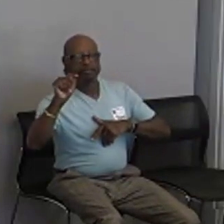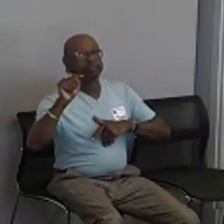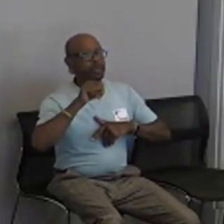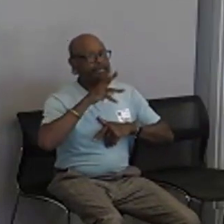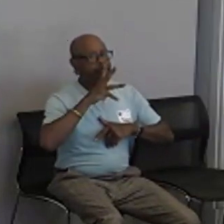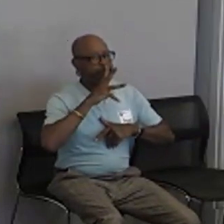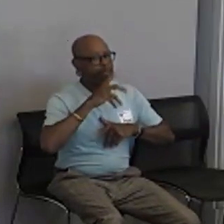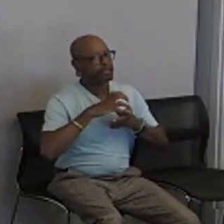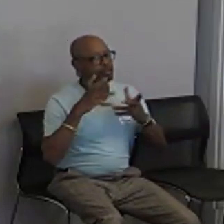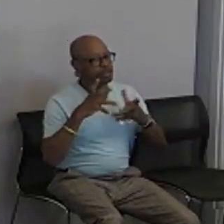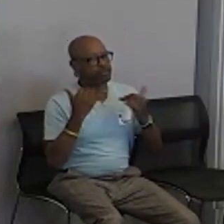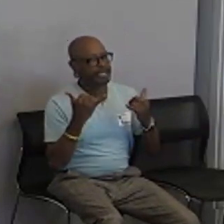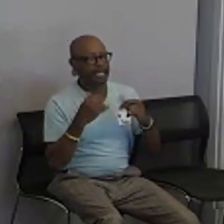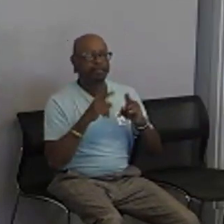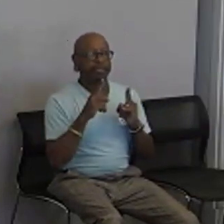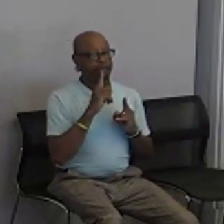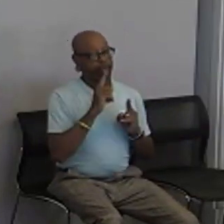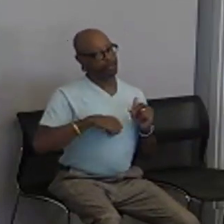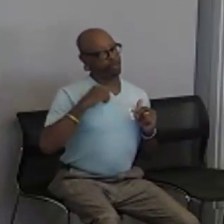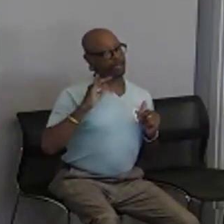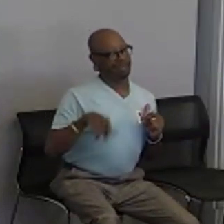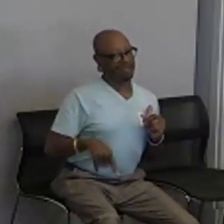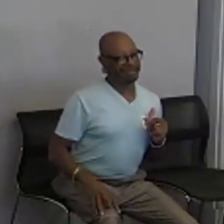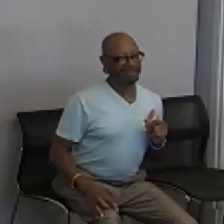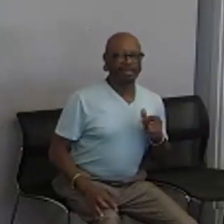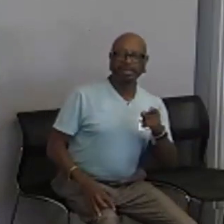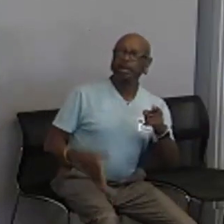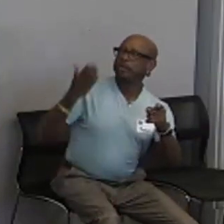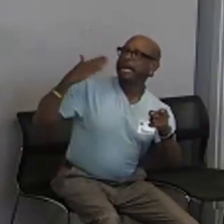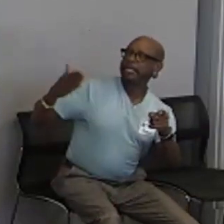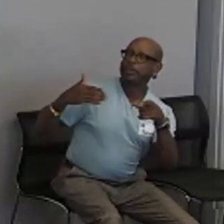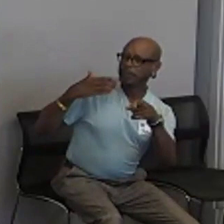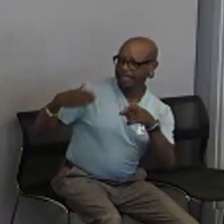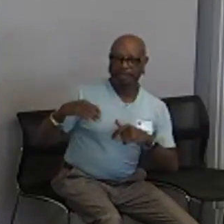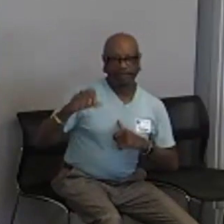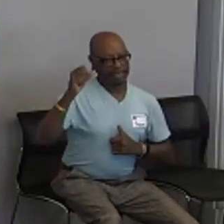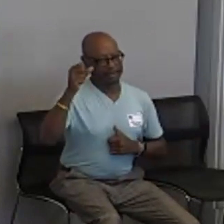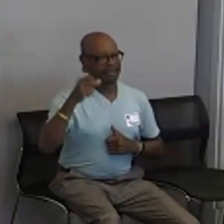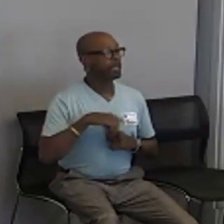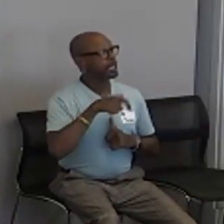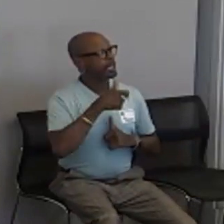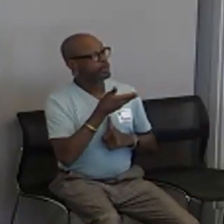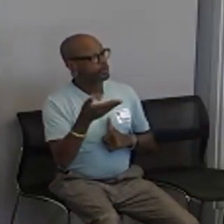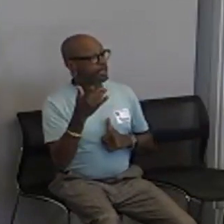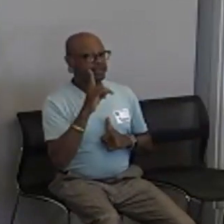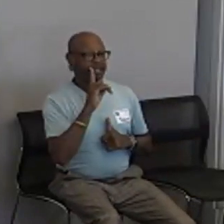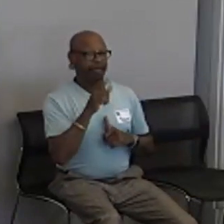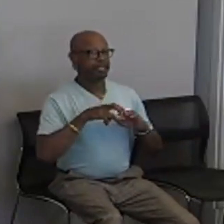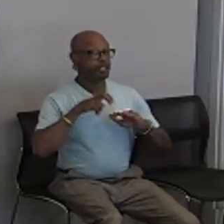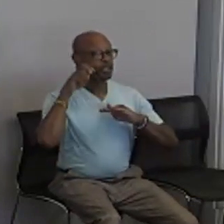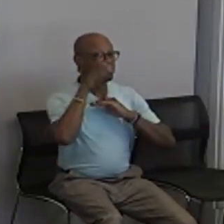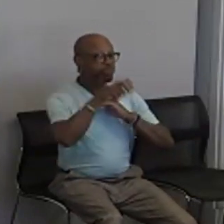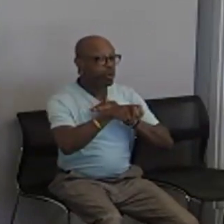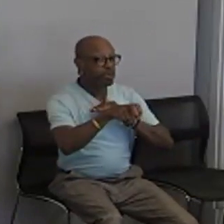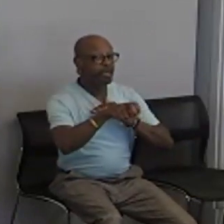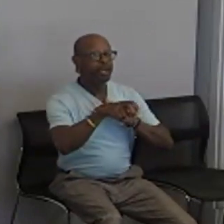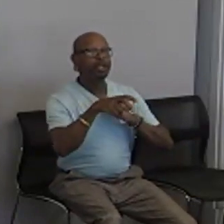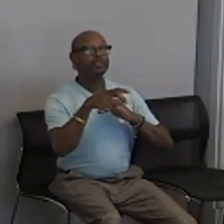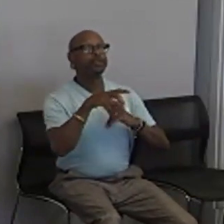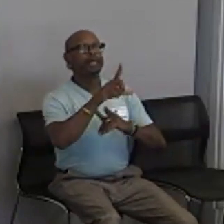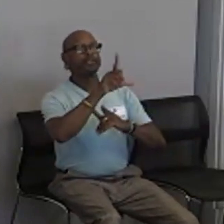of those. Thank you. And a number of other things. And I'm going to fast forward to